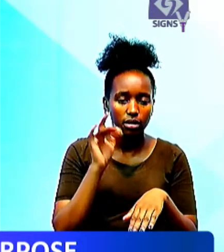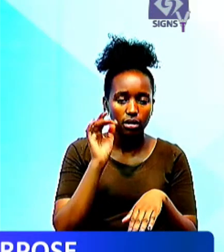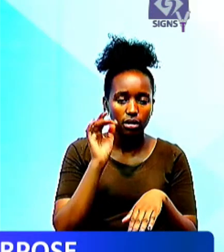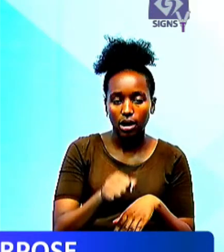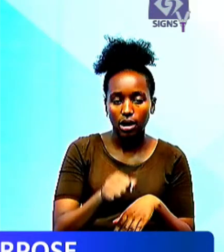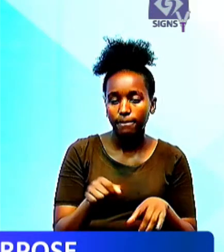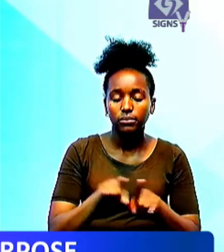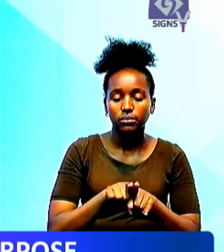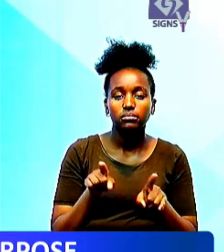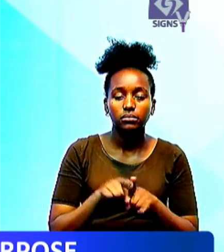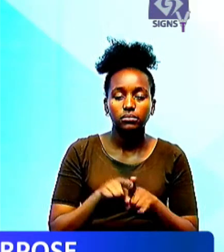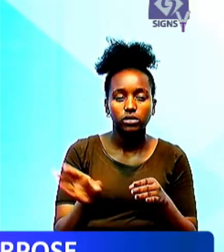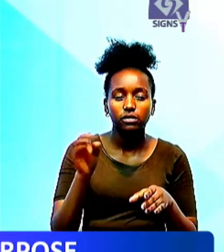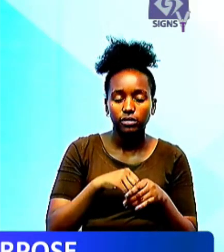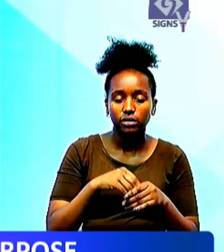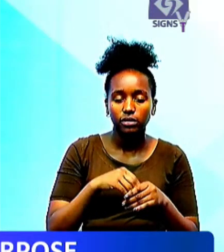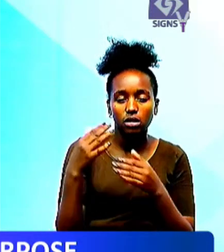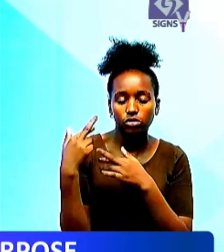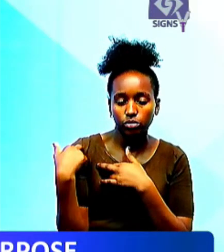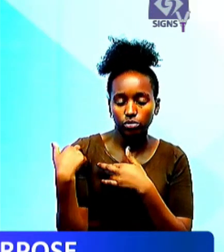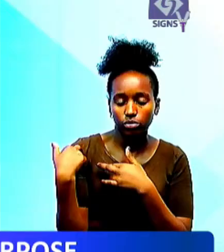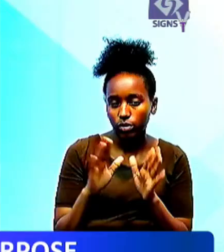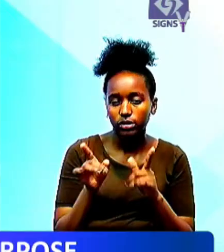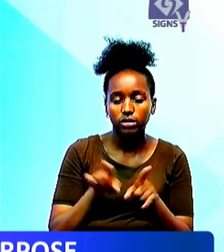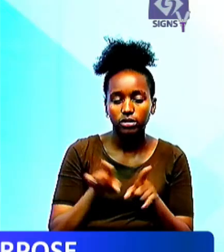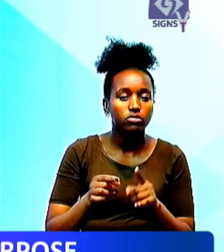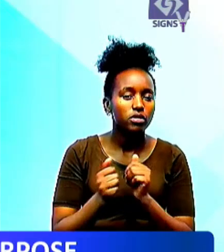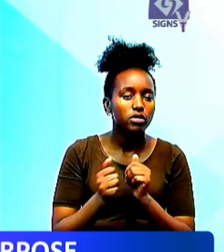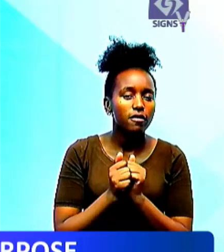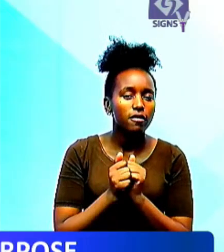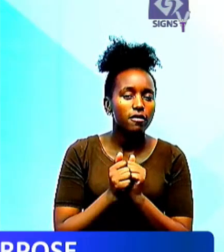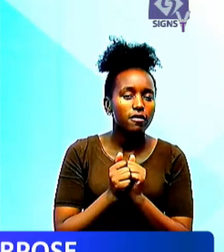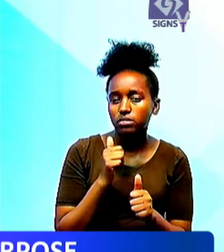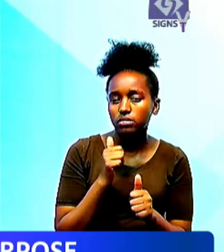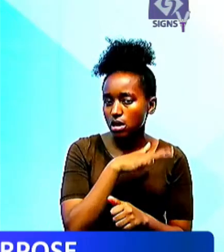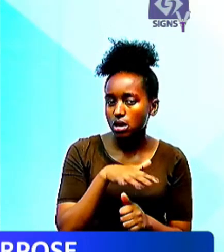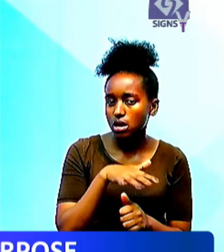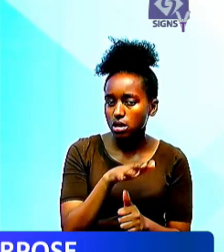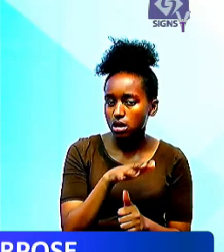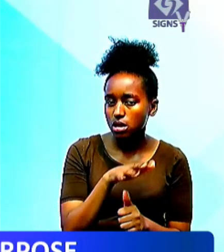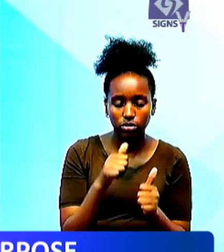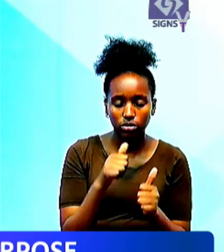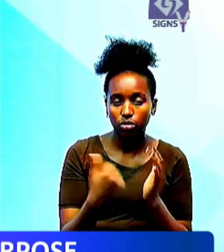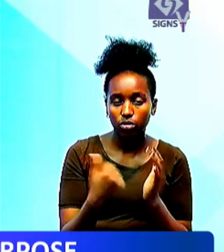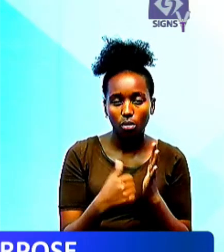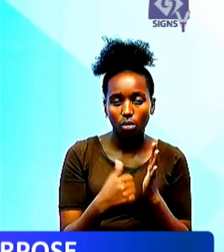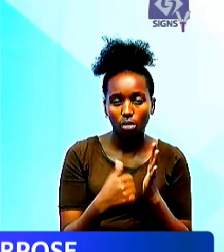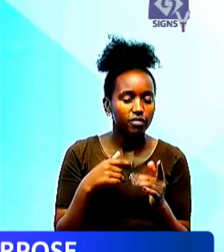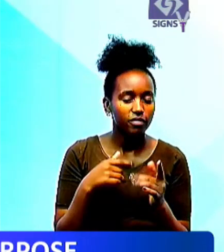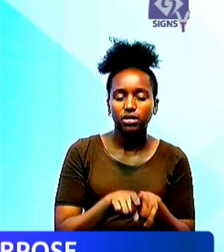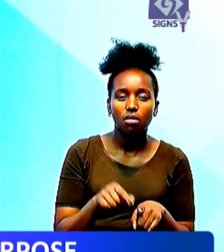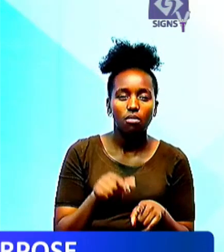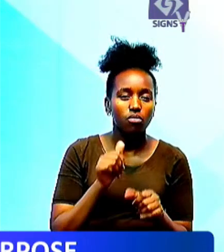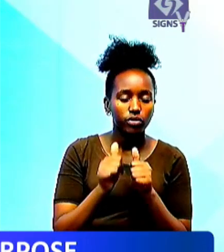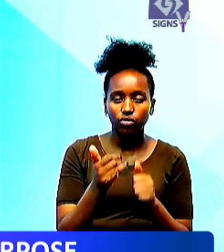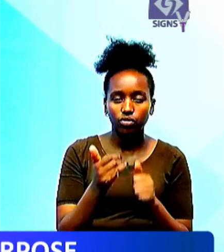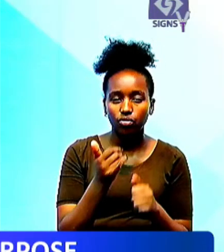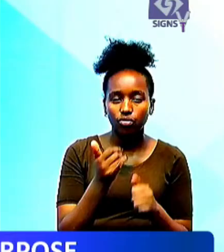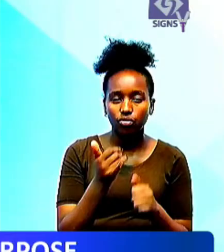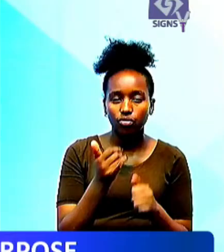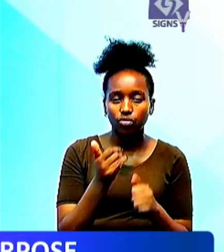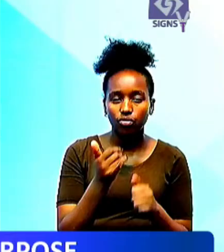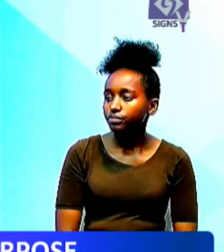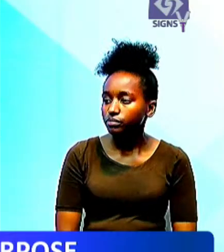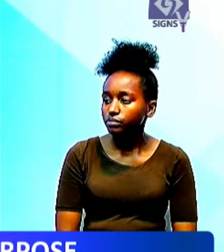and avoiding those areas that are not within the regulatory space and things that are, of course,